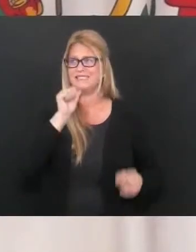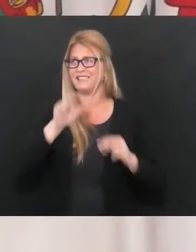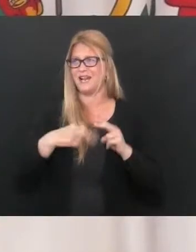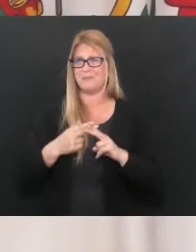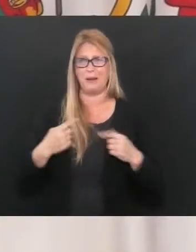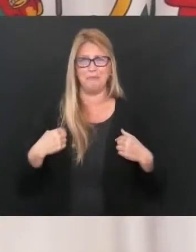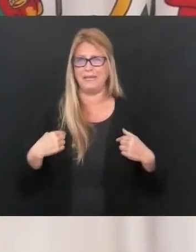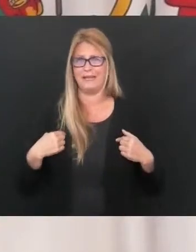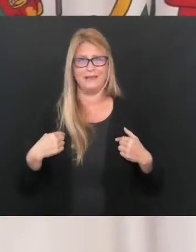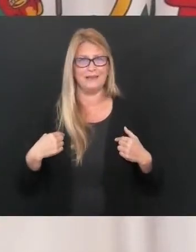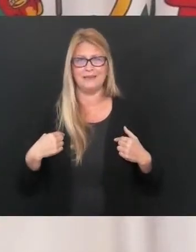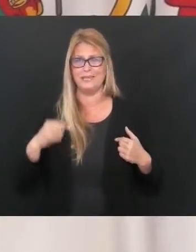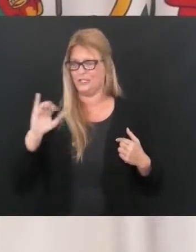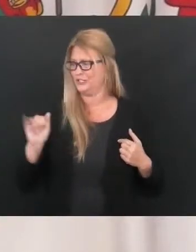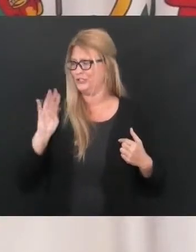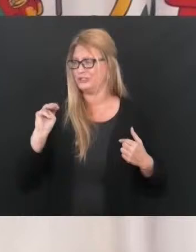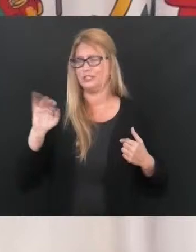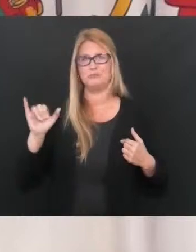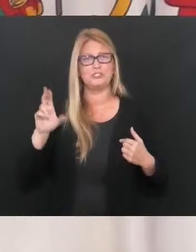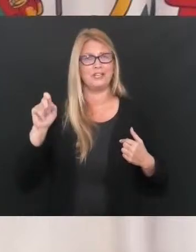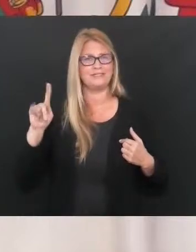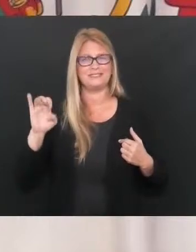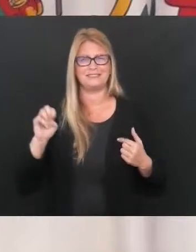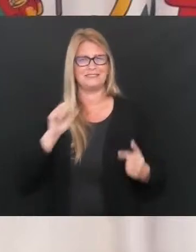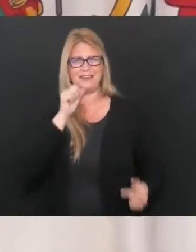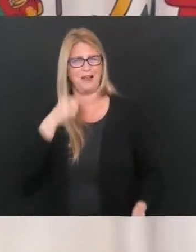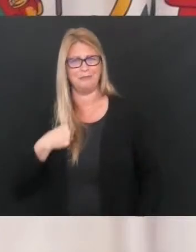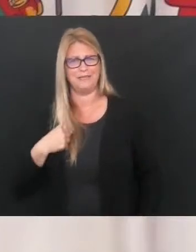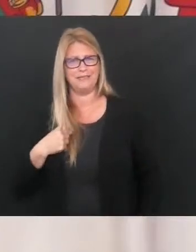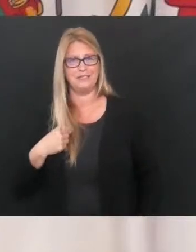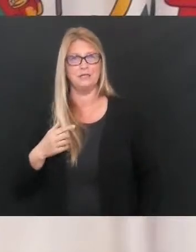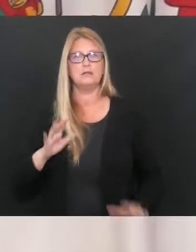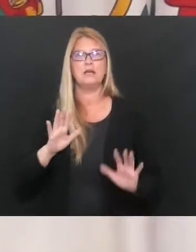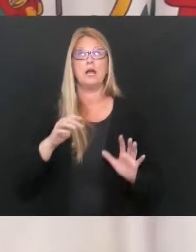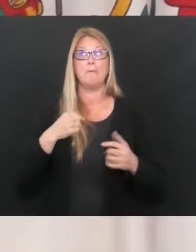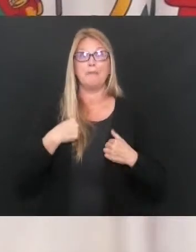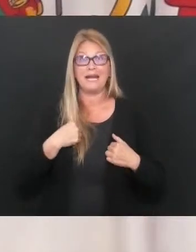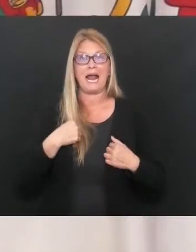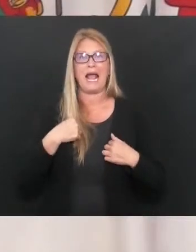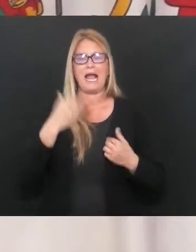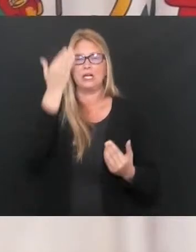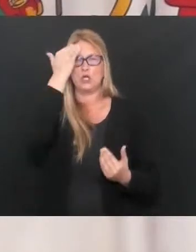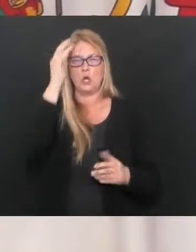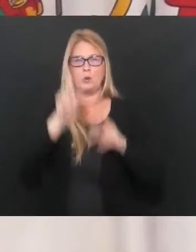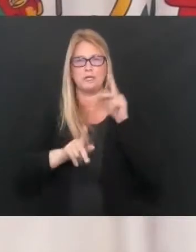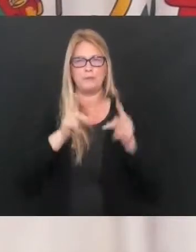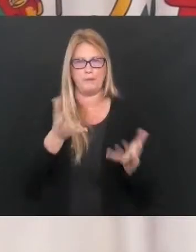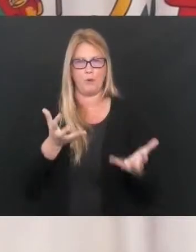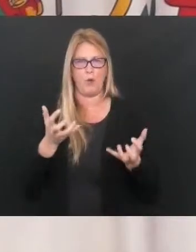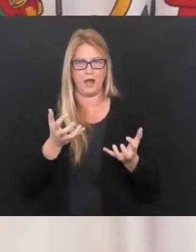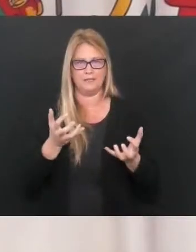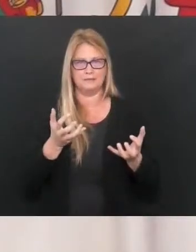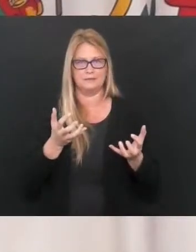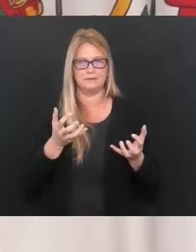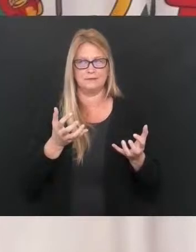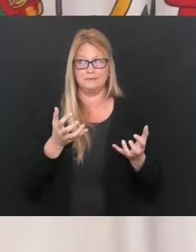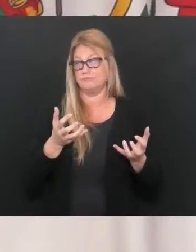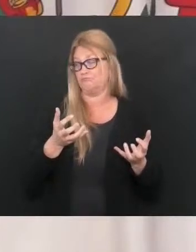Justice. But I am telling you, I am in touch with the people. Nobody can deny